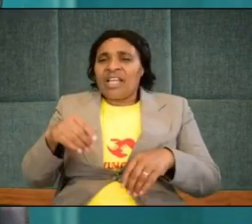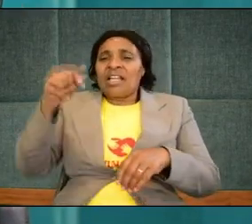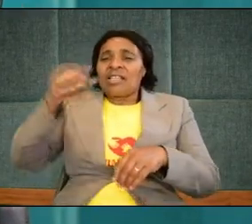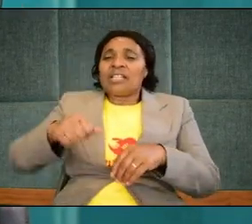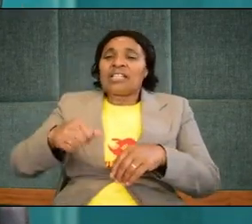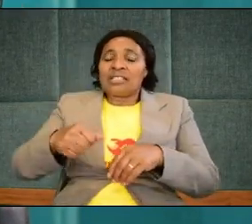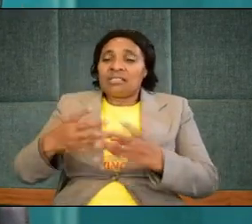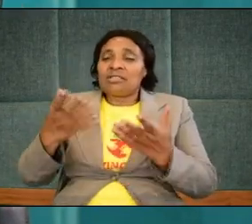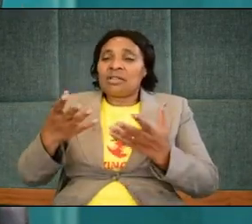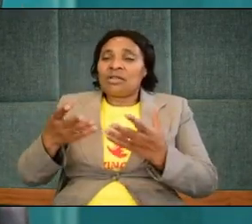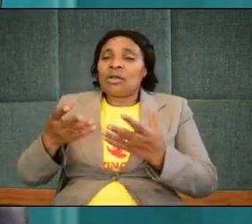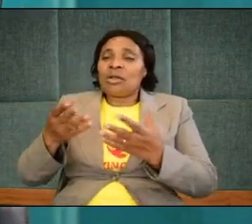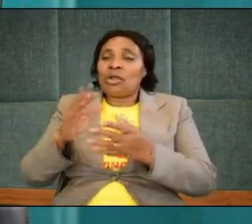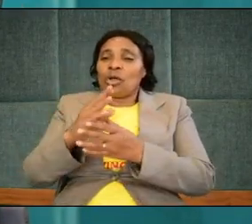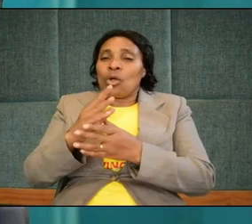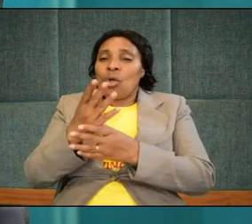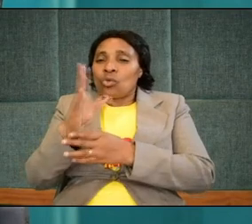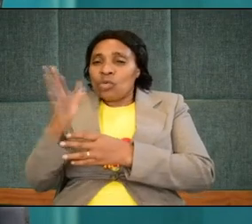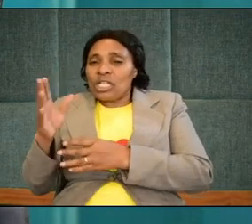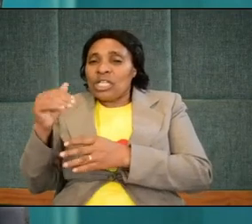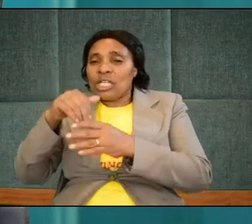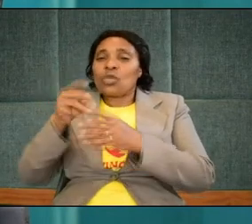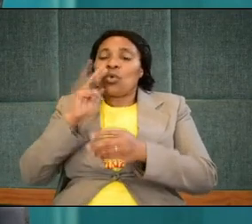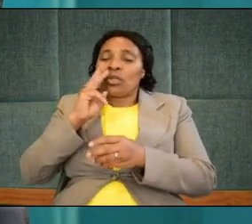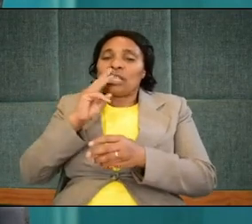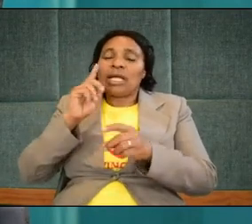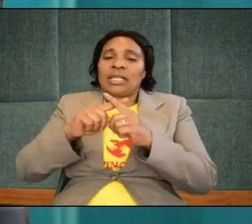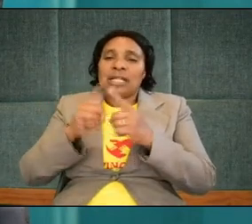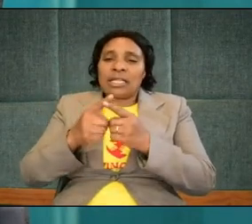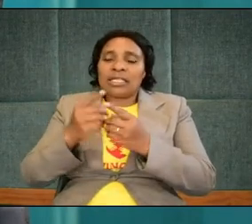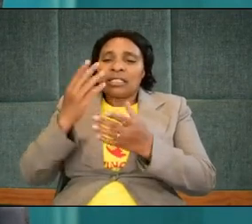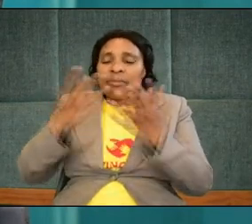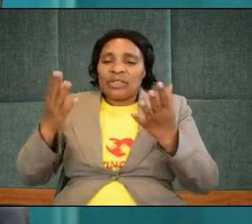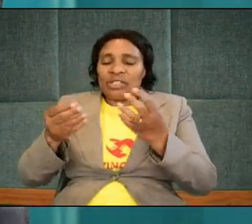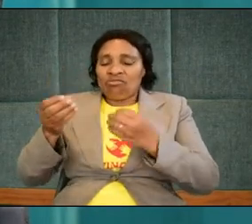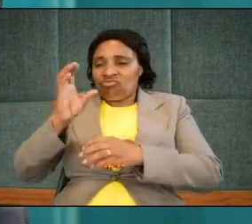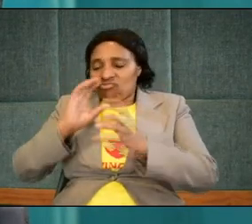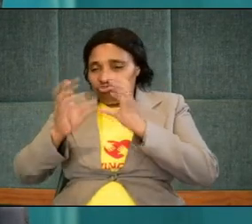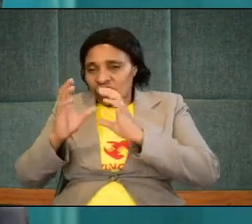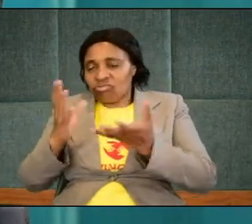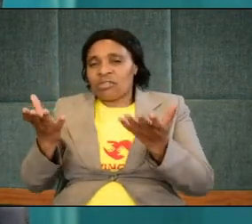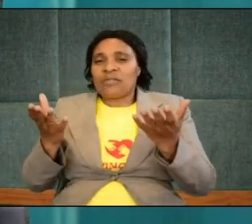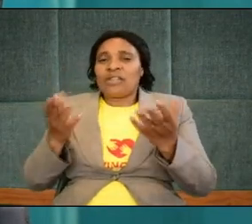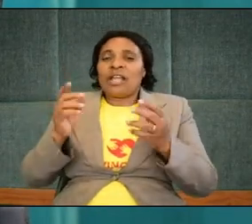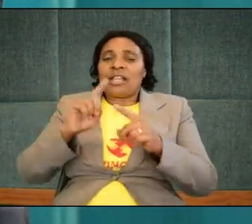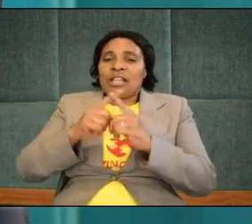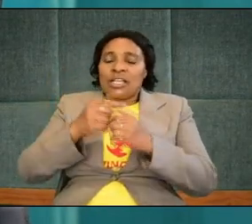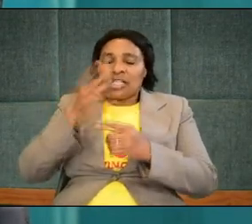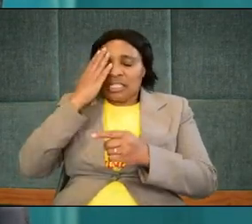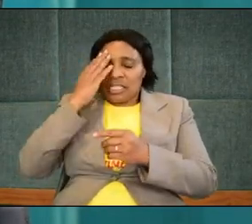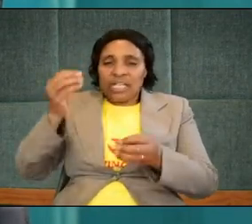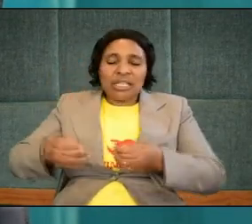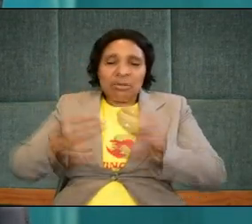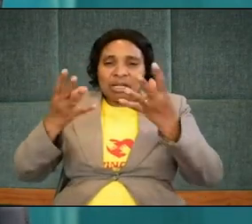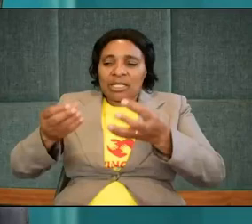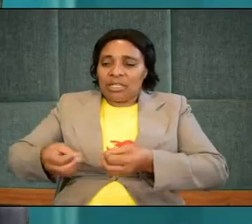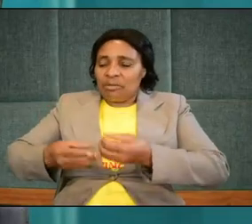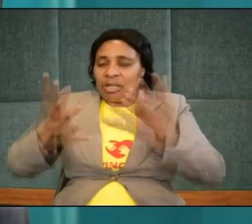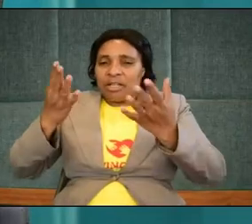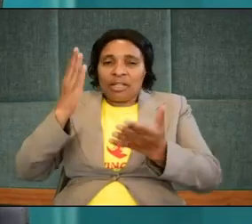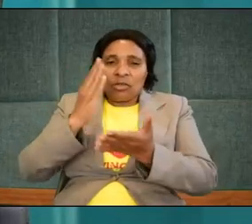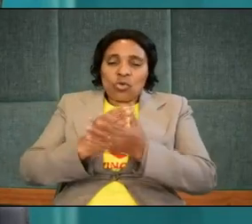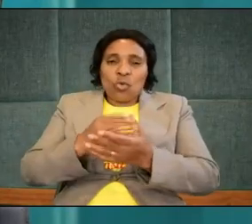it actually turns to something that they can drink." And the Israelites are supplied in the right way. God says